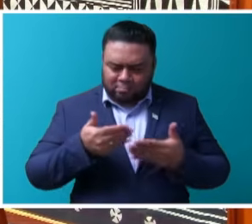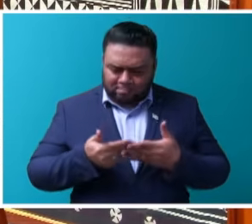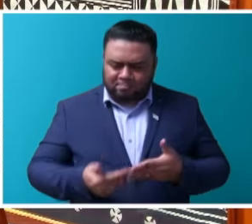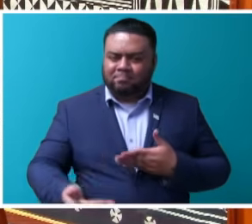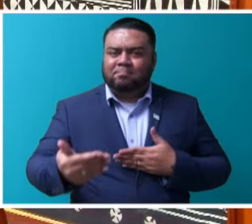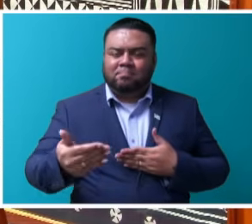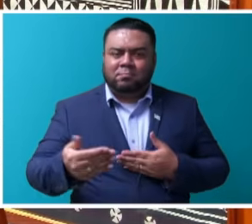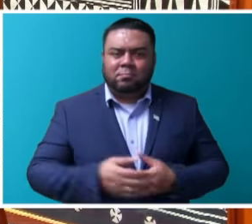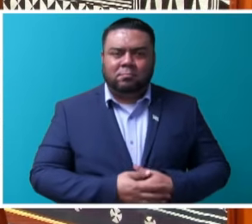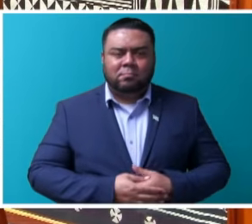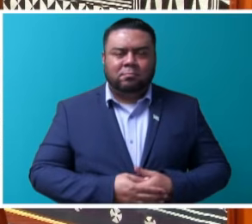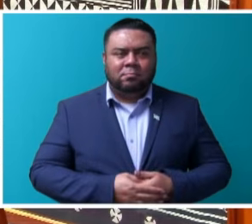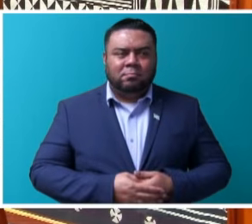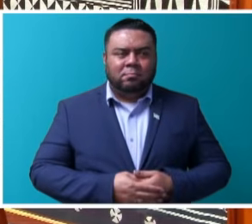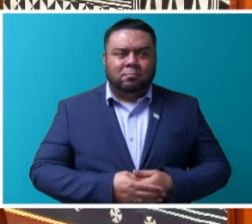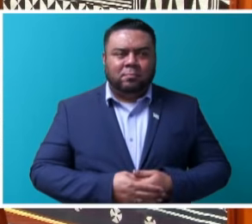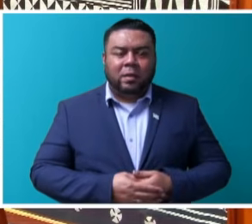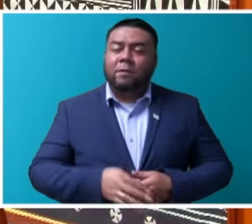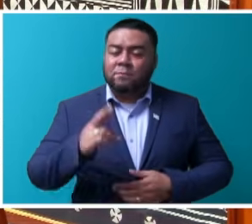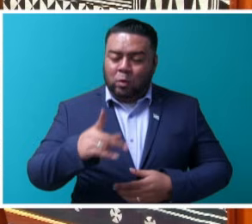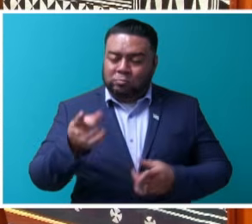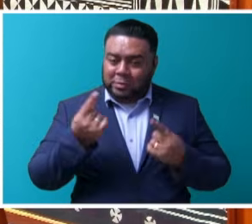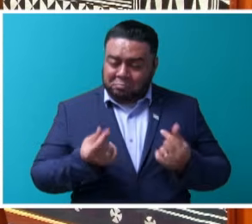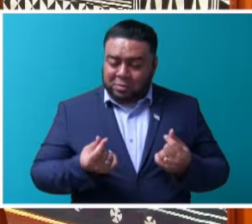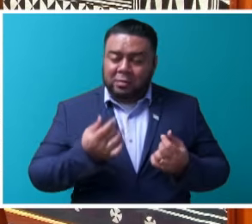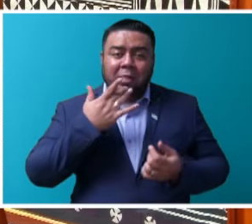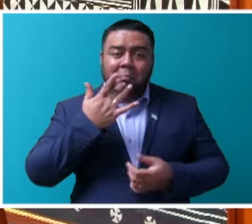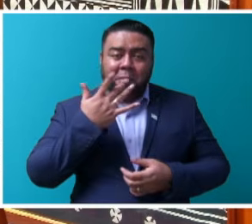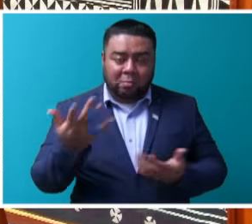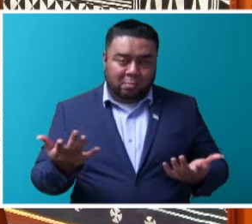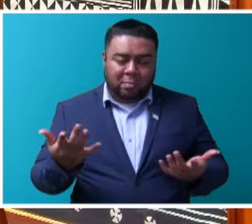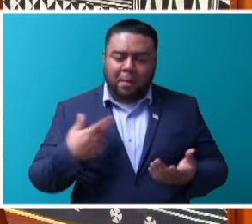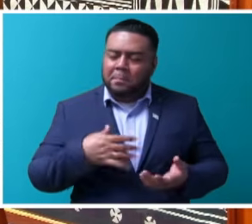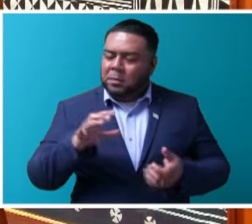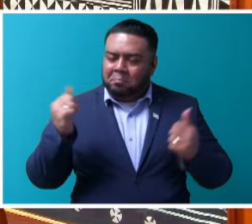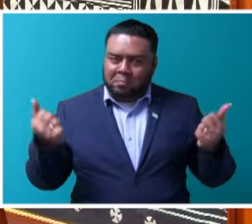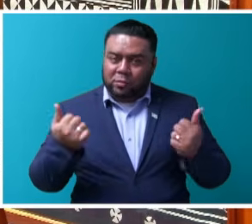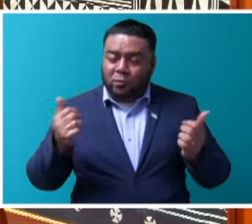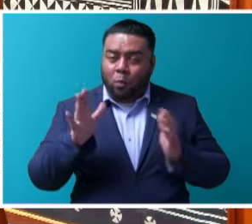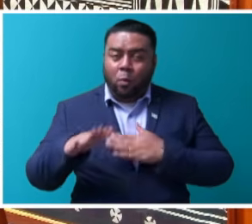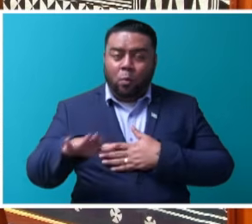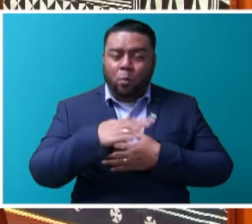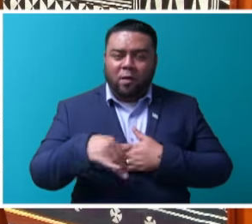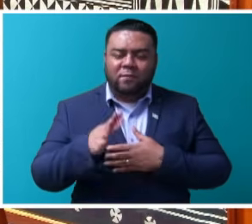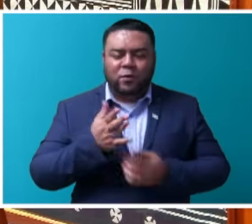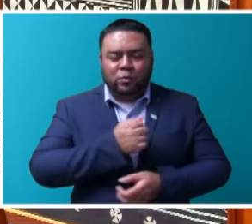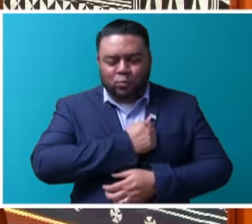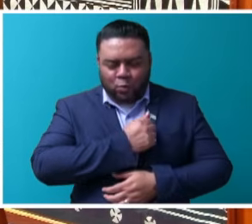forthrightness, for his simplicity, but most of all, for his